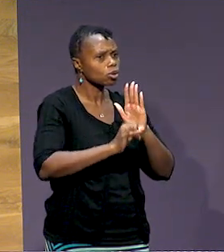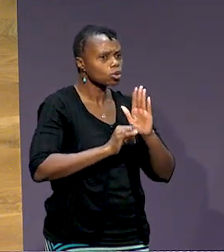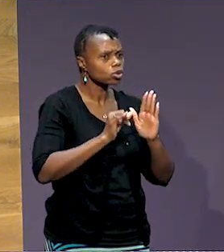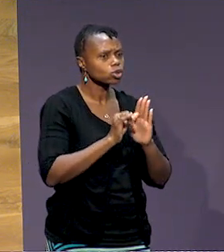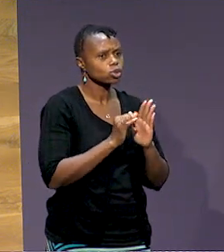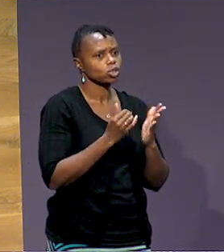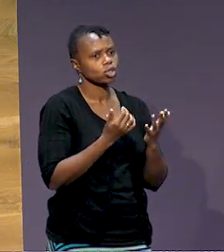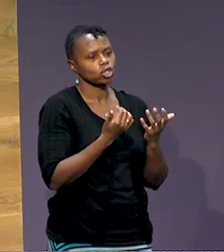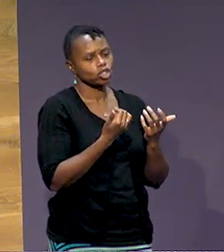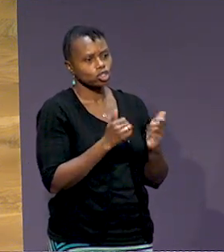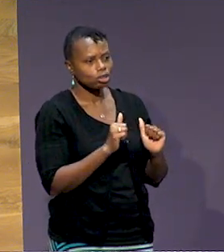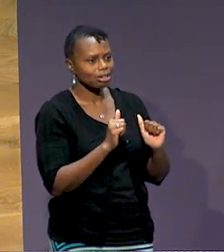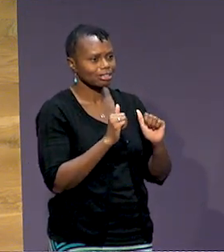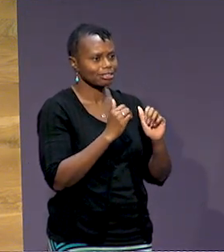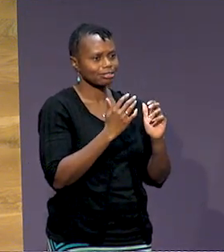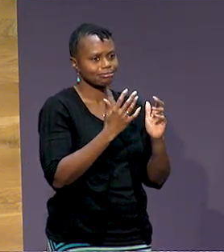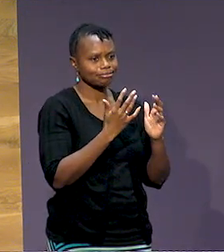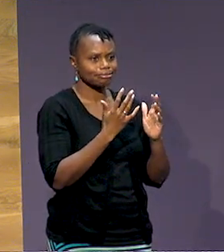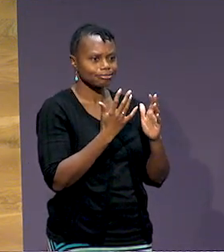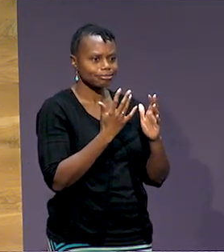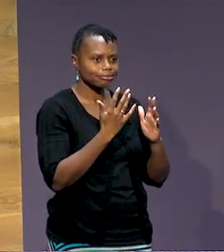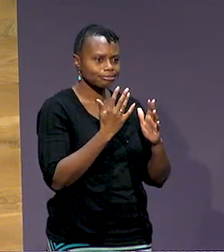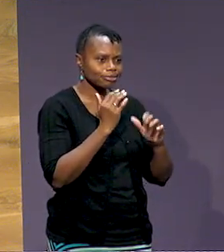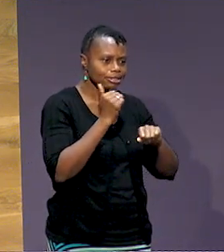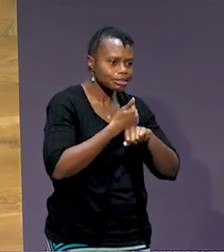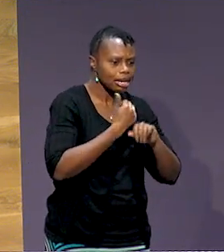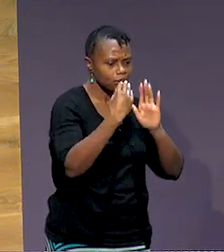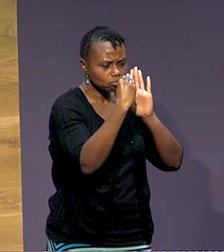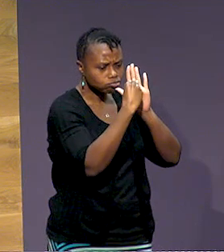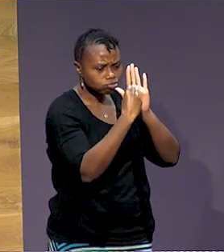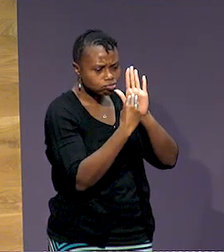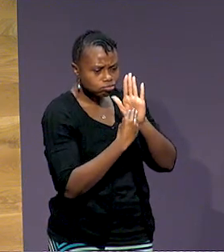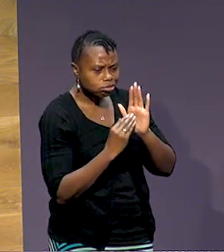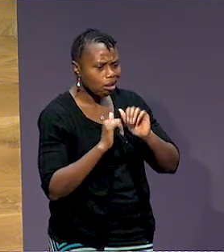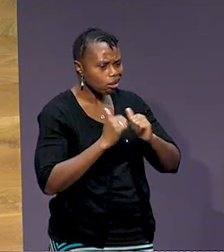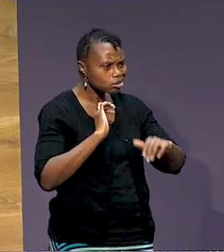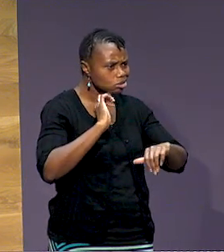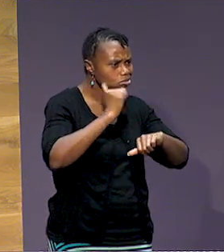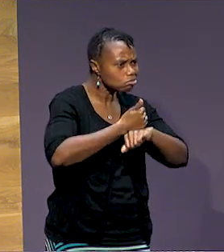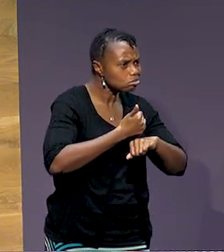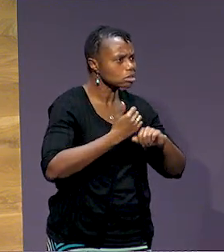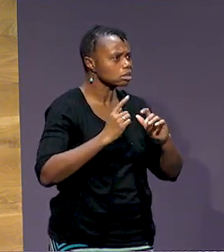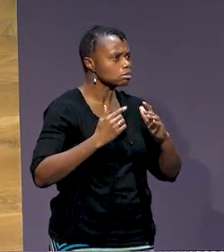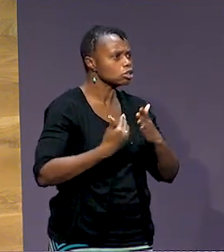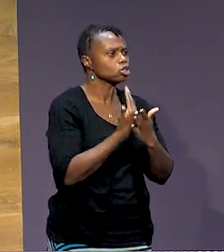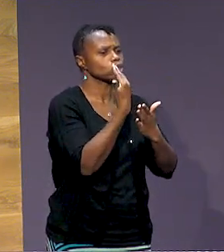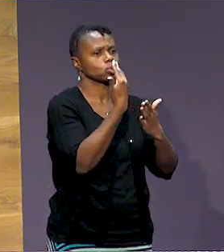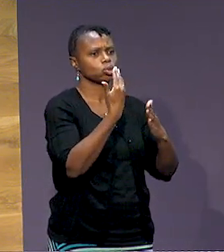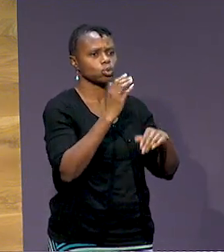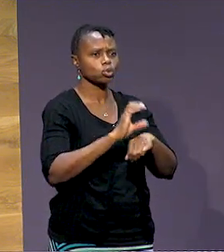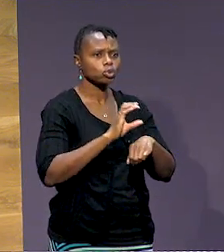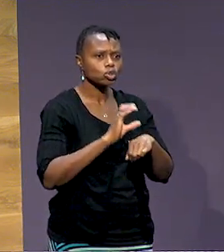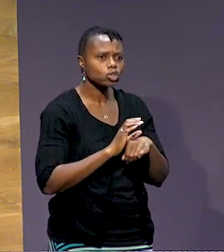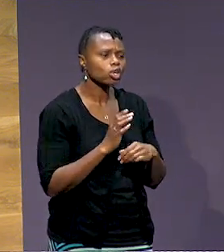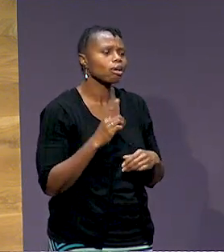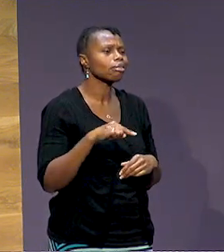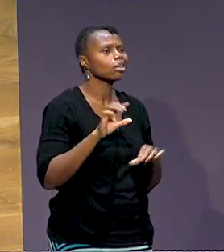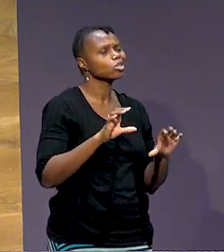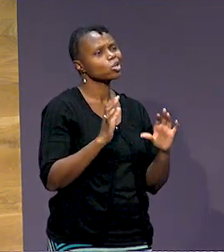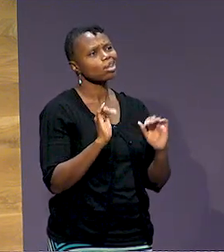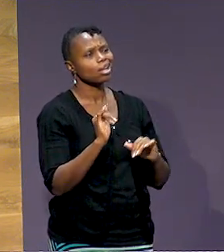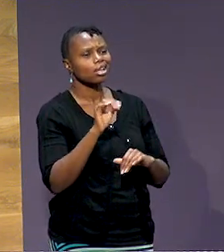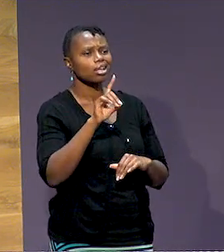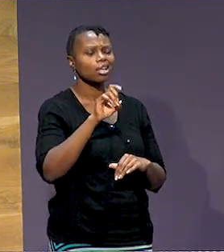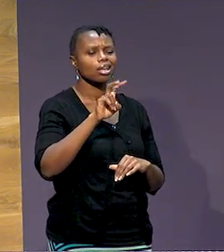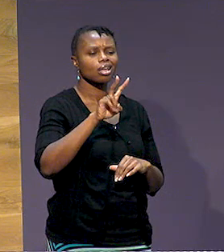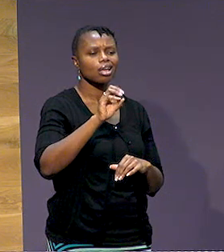scenes of pastoring and church planting. There were a lot of pastors who just kind of did devotional style videos, but no really